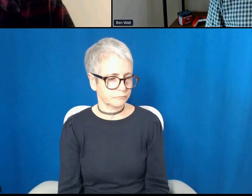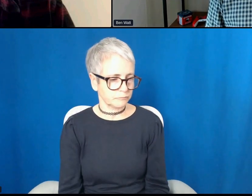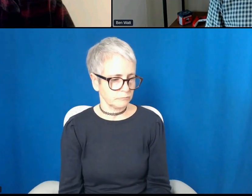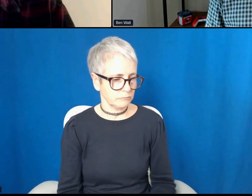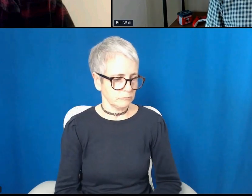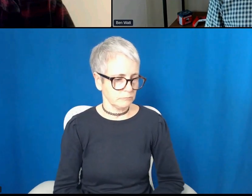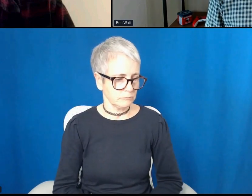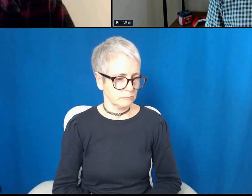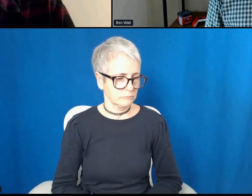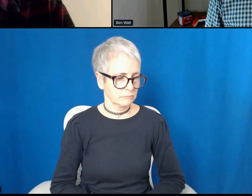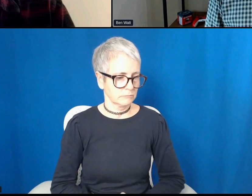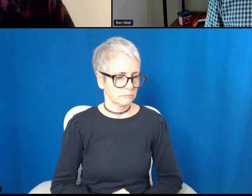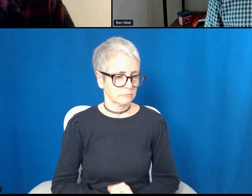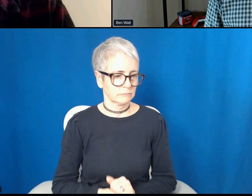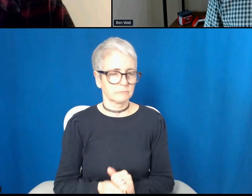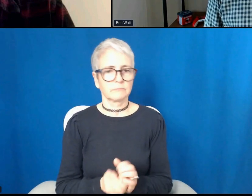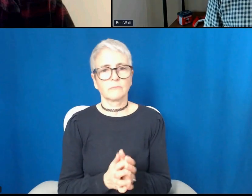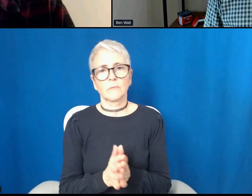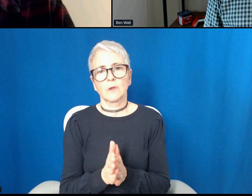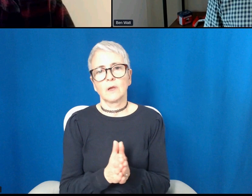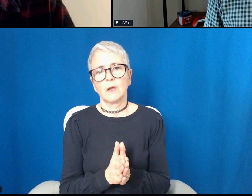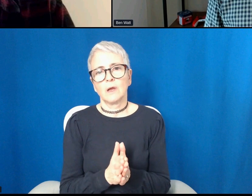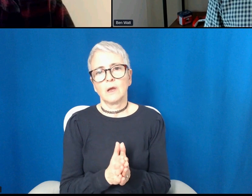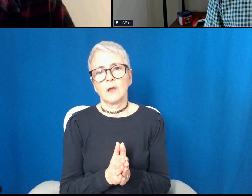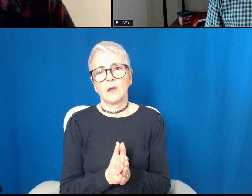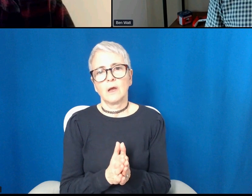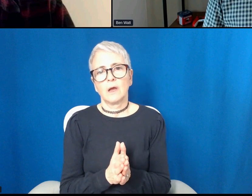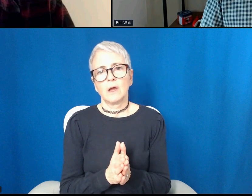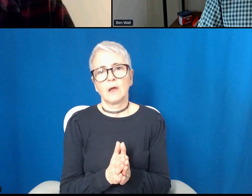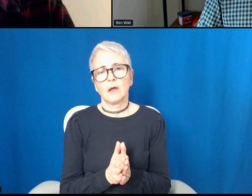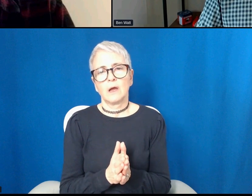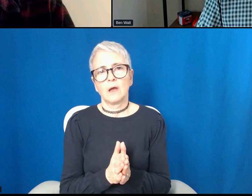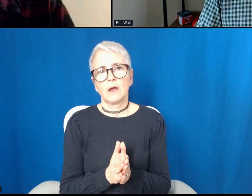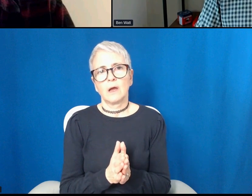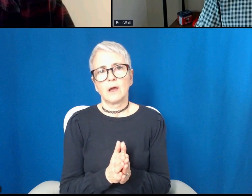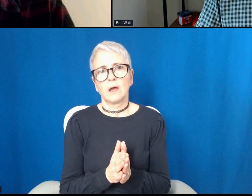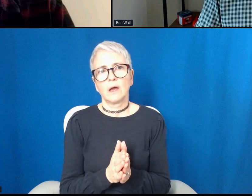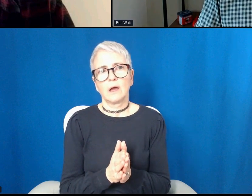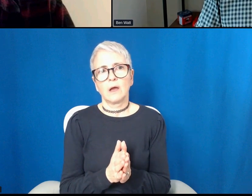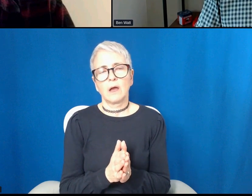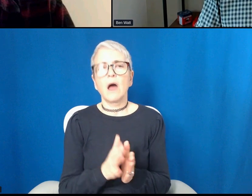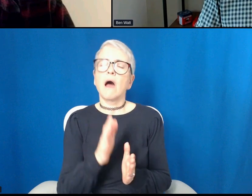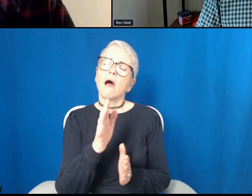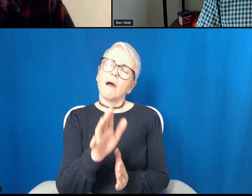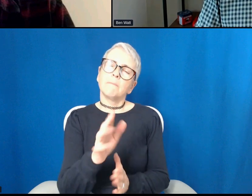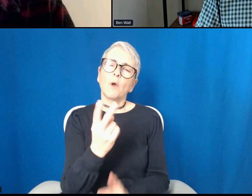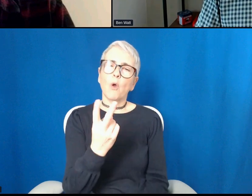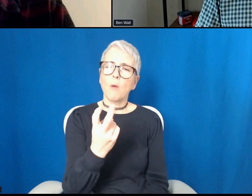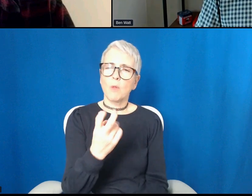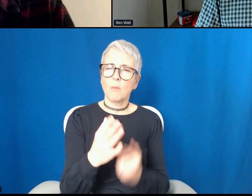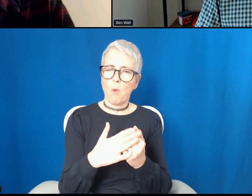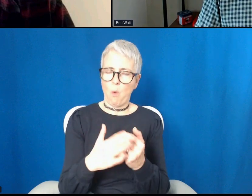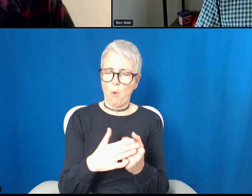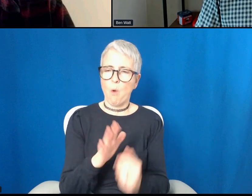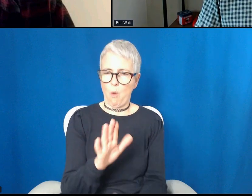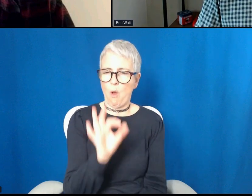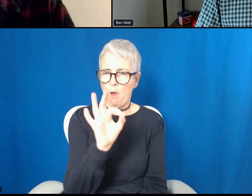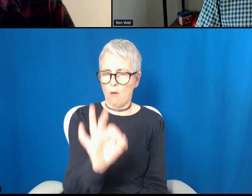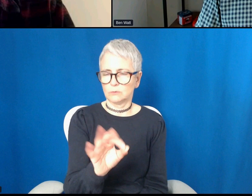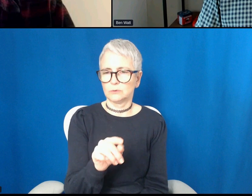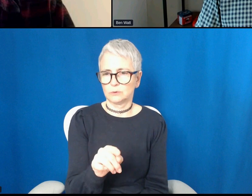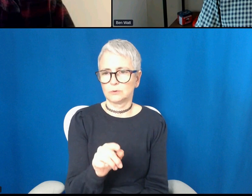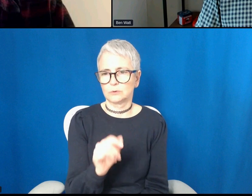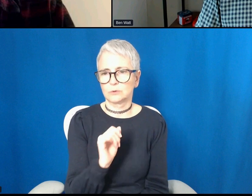Brilliant, thanks, Ben. And then a couple of comments here that I guess I'll ask, and it might be more you making comment on